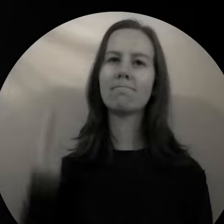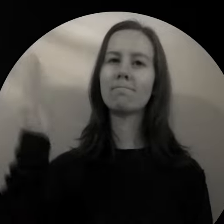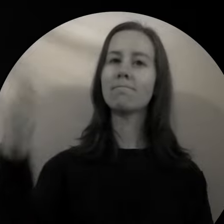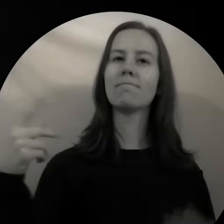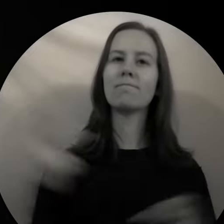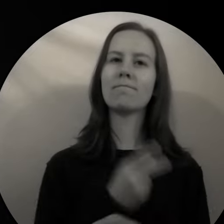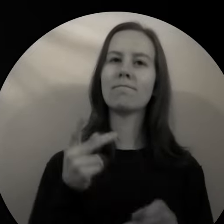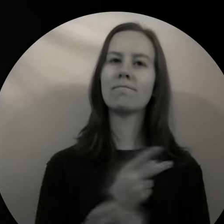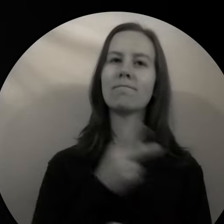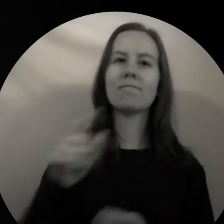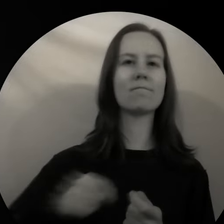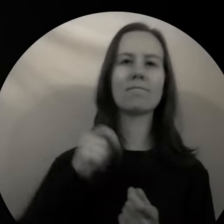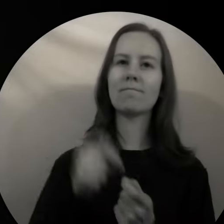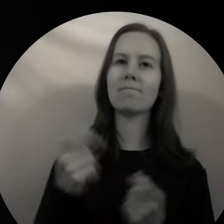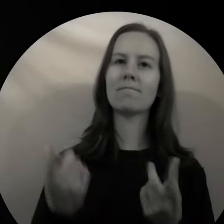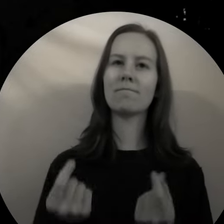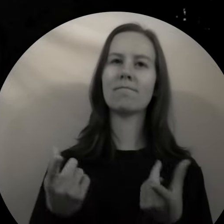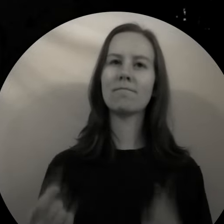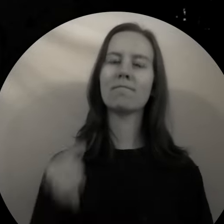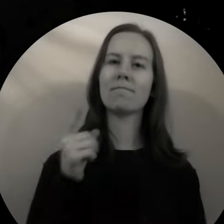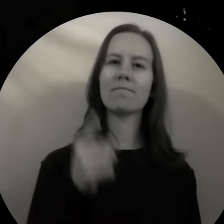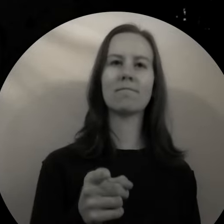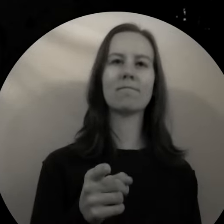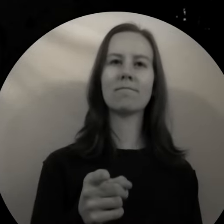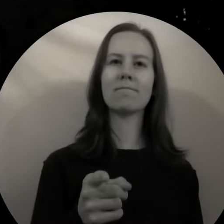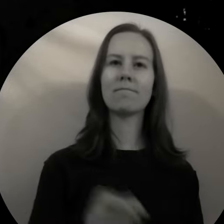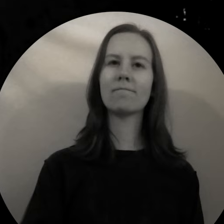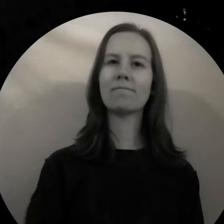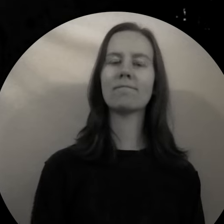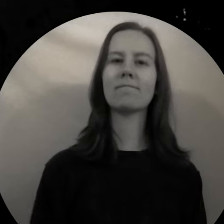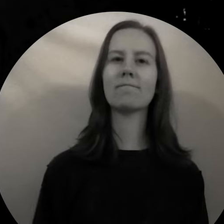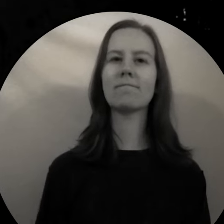when they will figure out exactly what it is that you